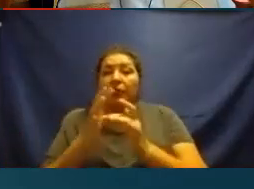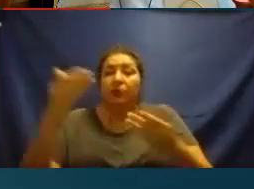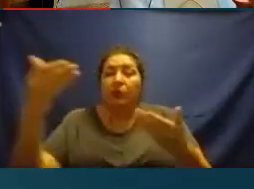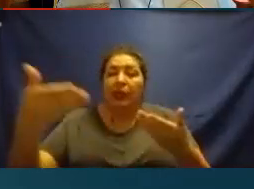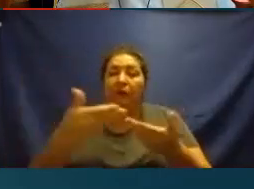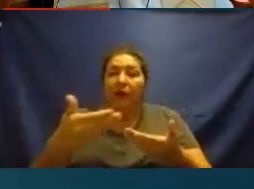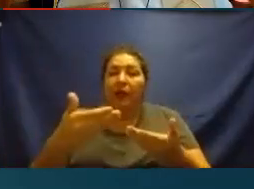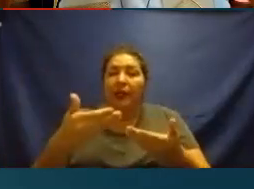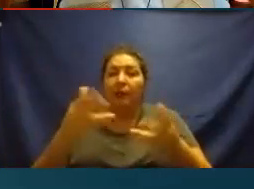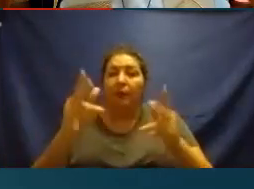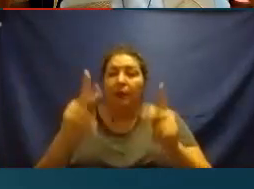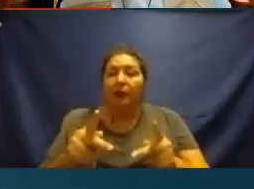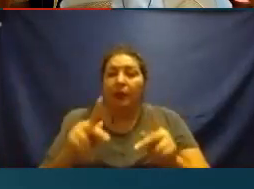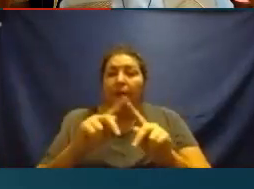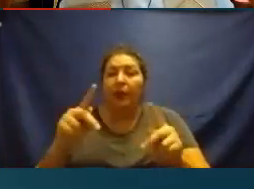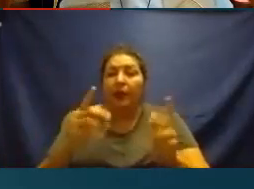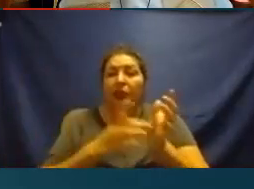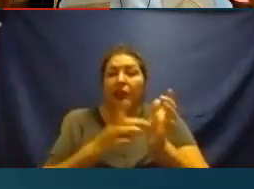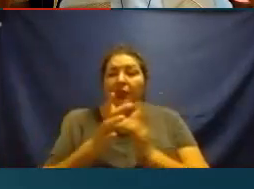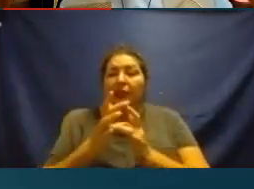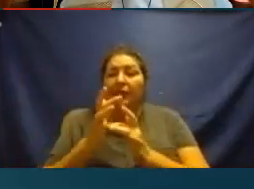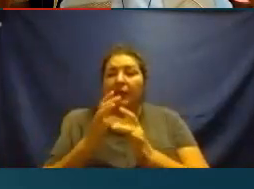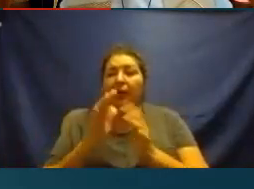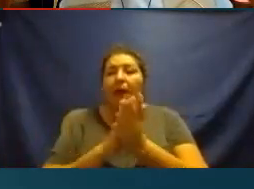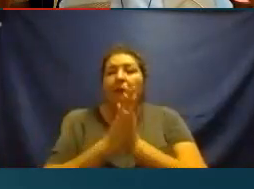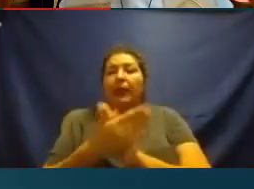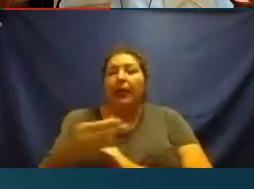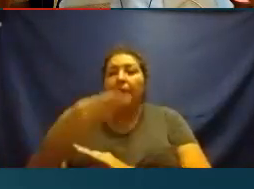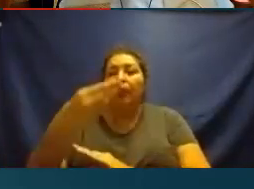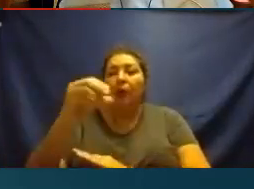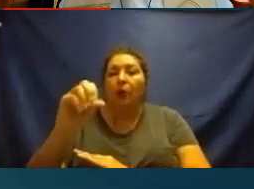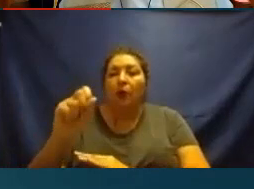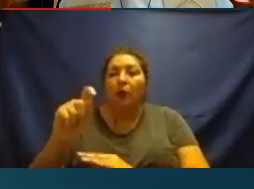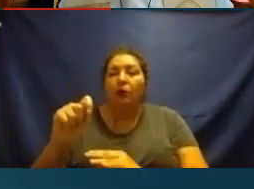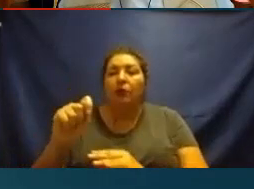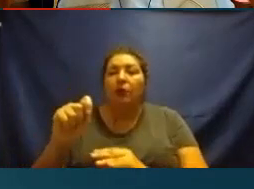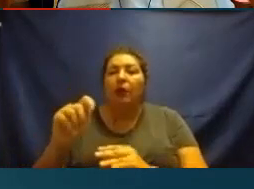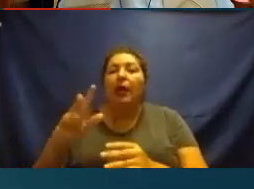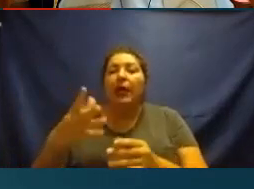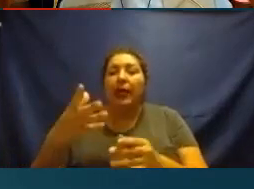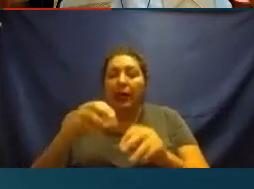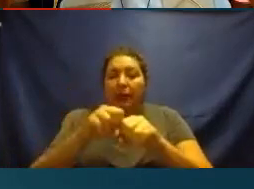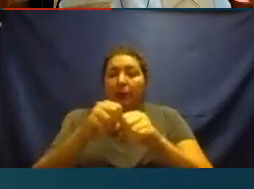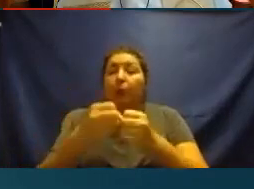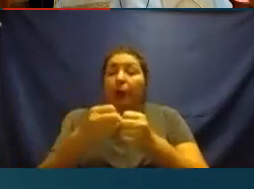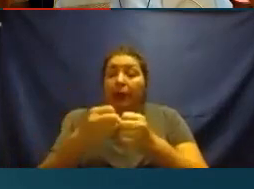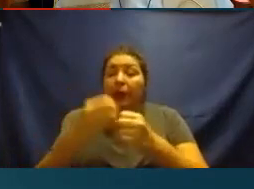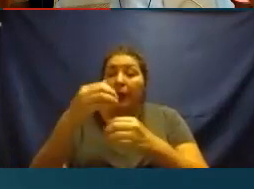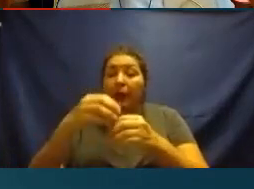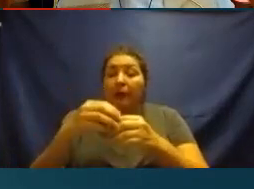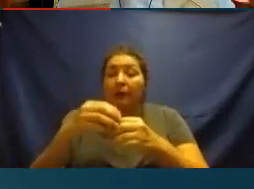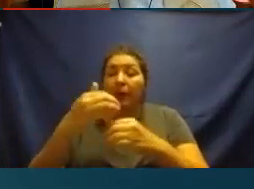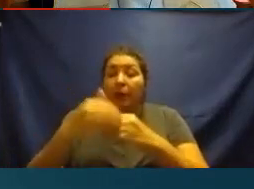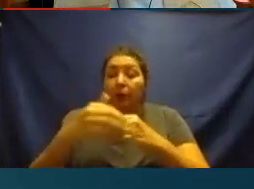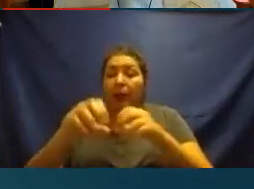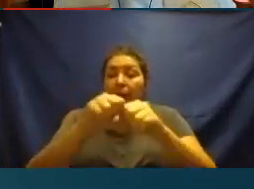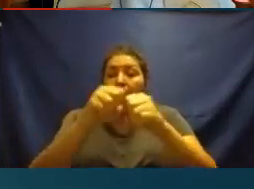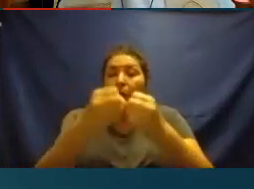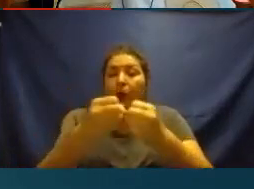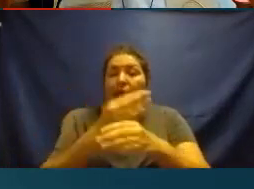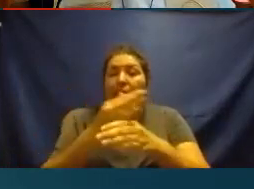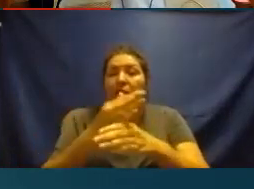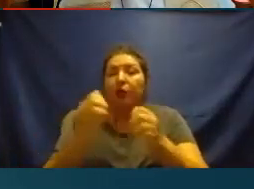he became the host. He took the bread, he blessed it, he broke it, and he gave it to the two